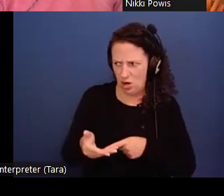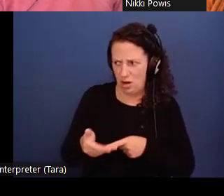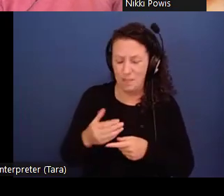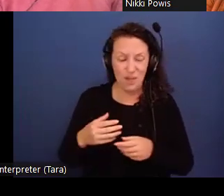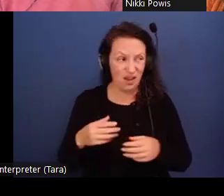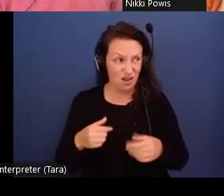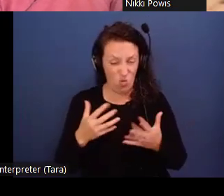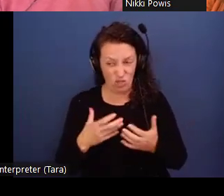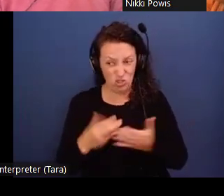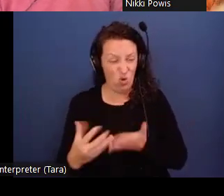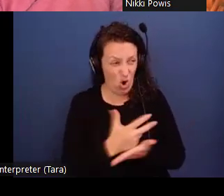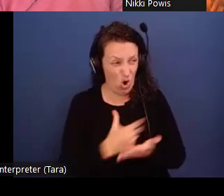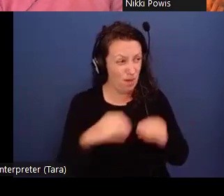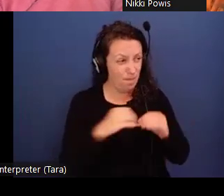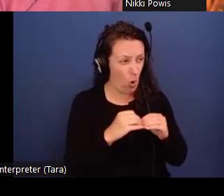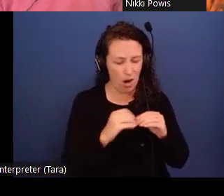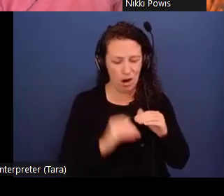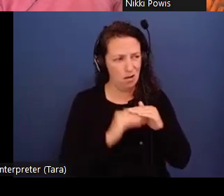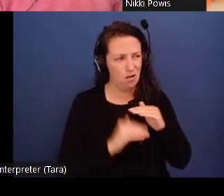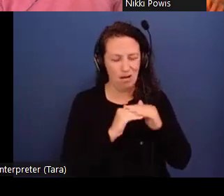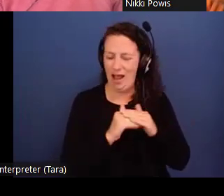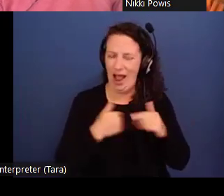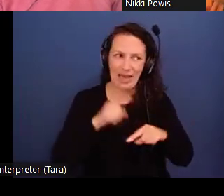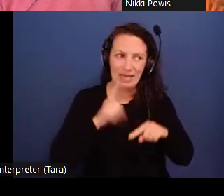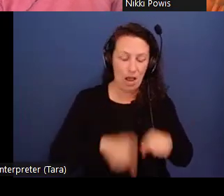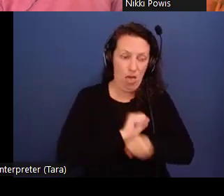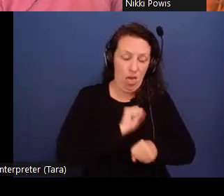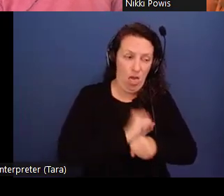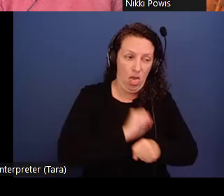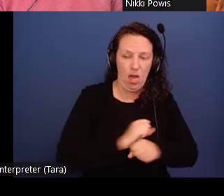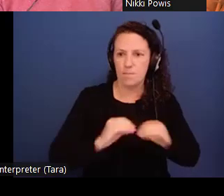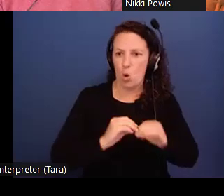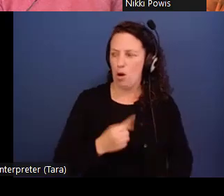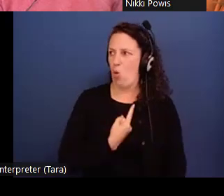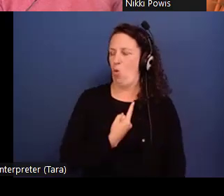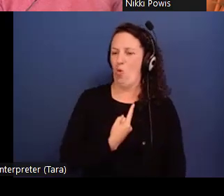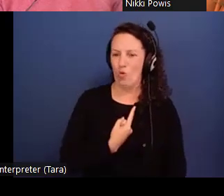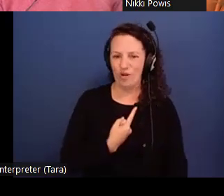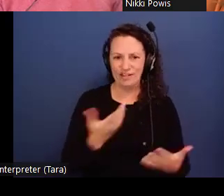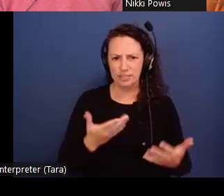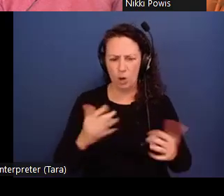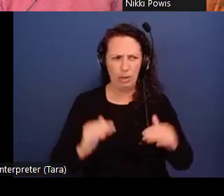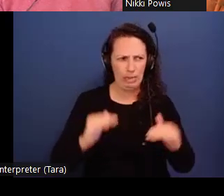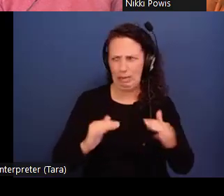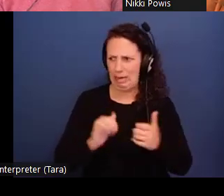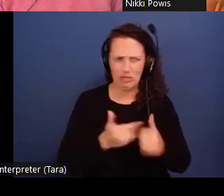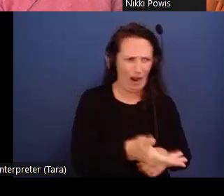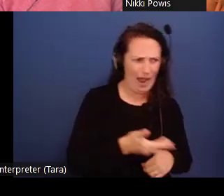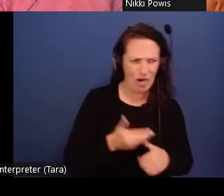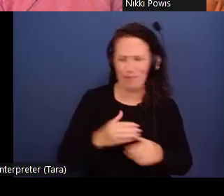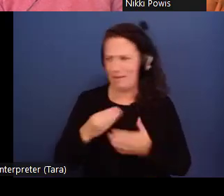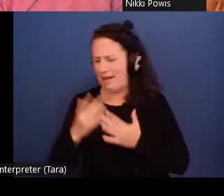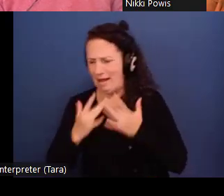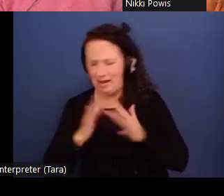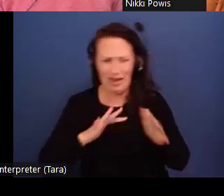myself. And so exploring what does that look like, and how do you do those sorts of things. So really it just